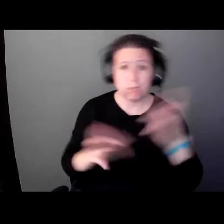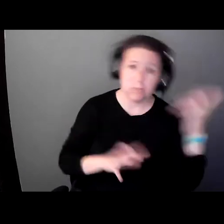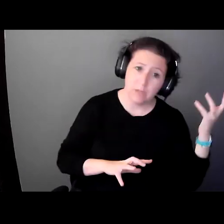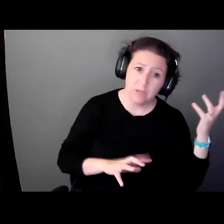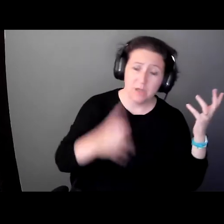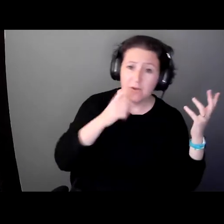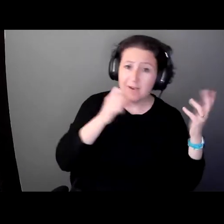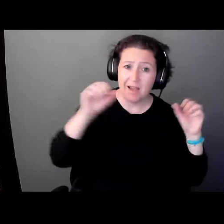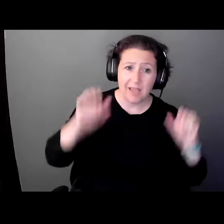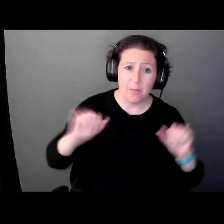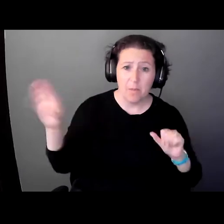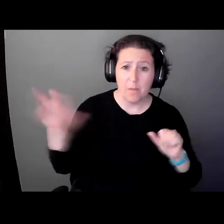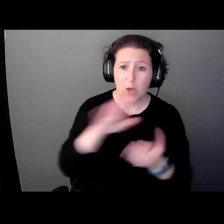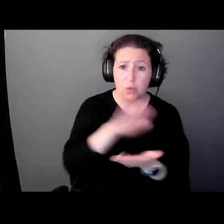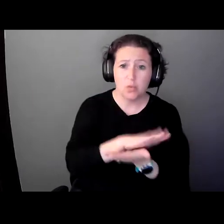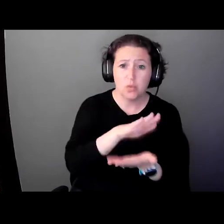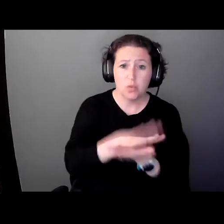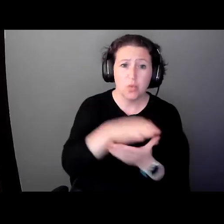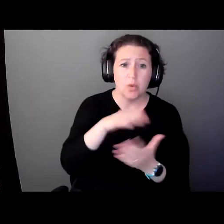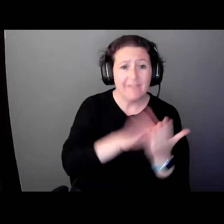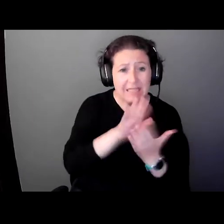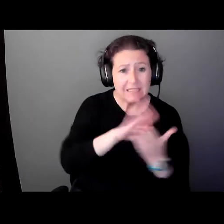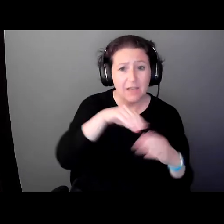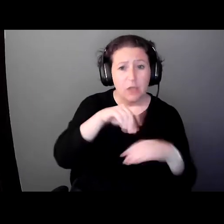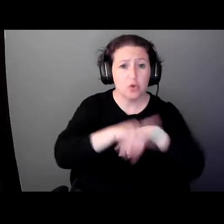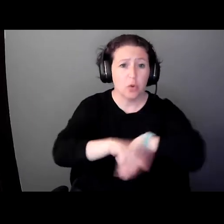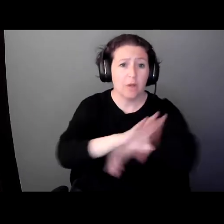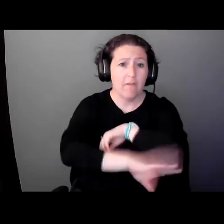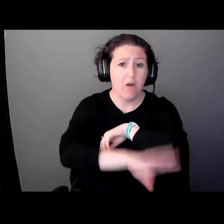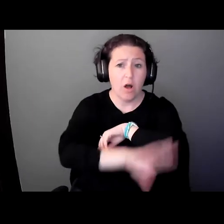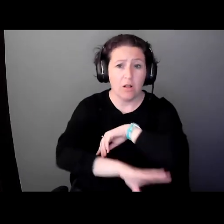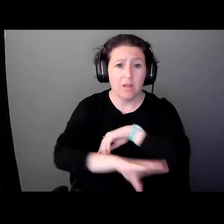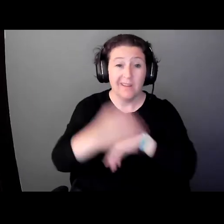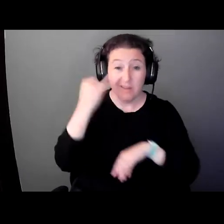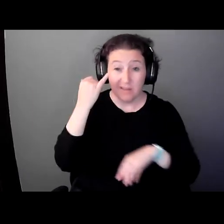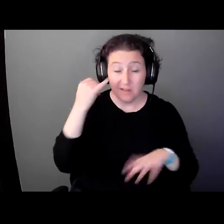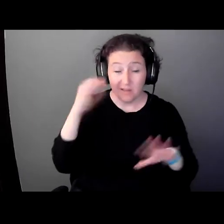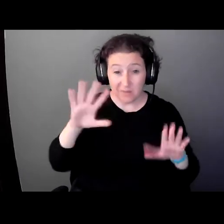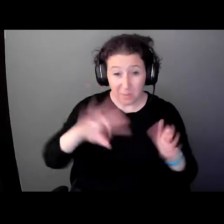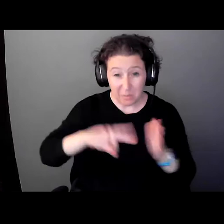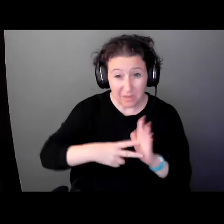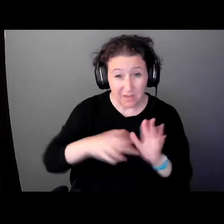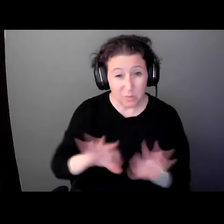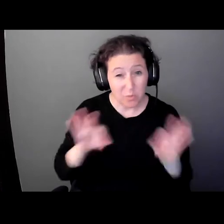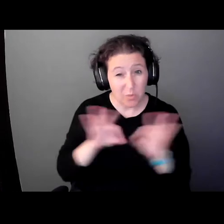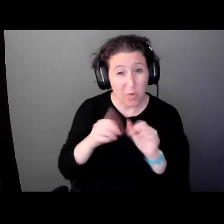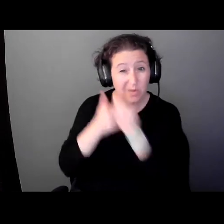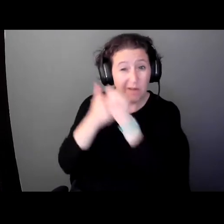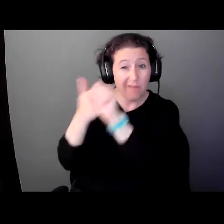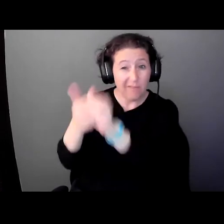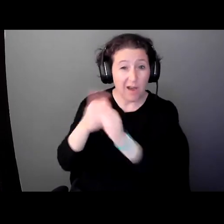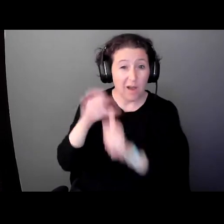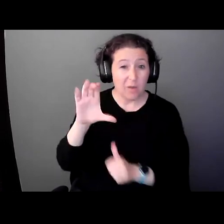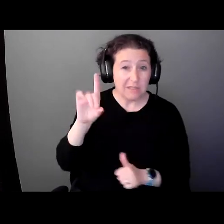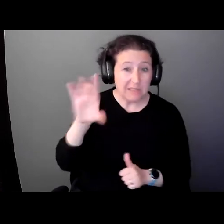fall. So we really are encouraging everybody in the community to follow public health recommendations